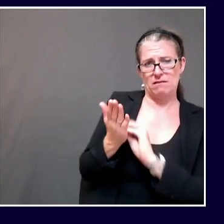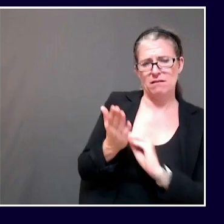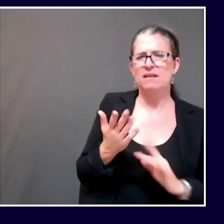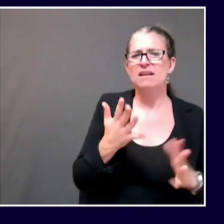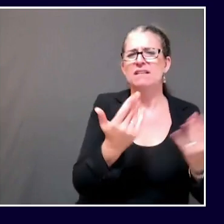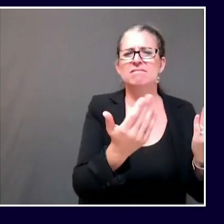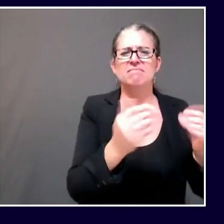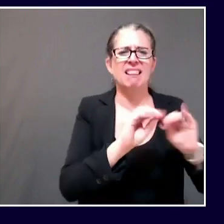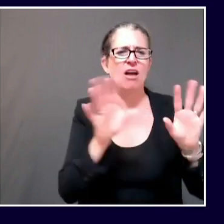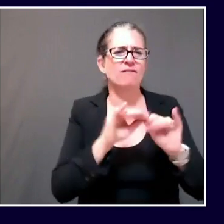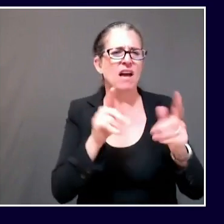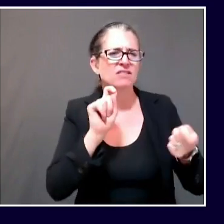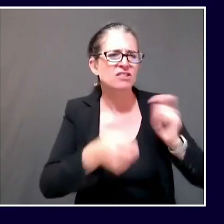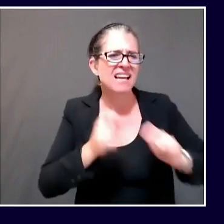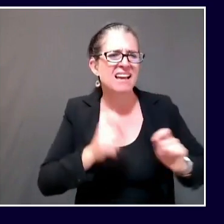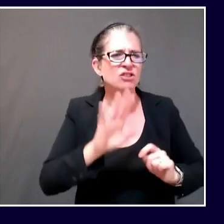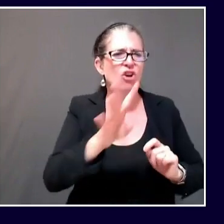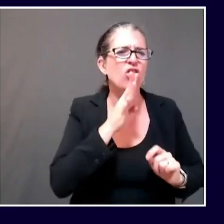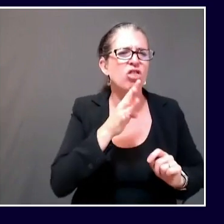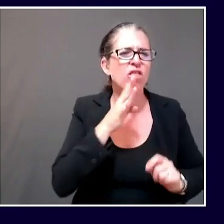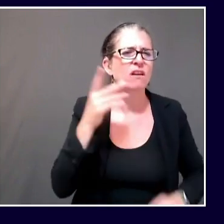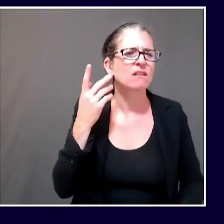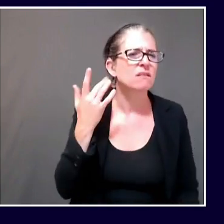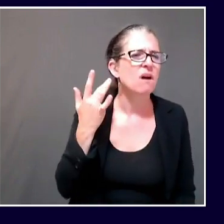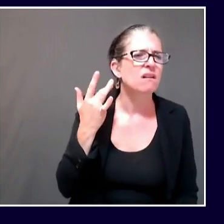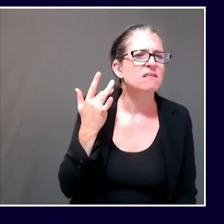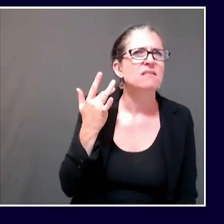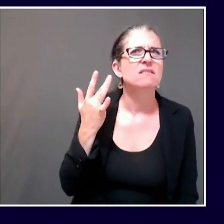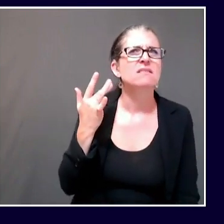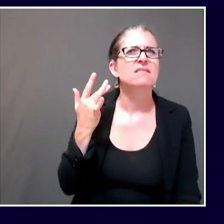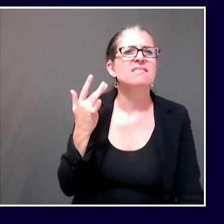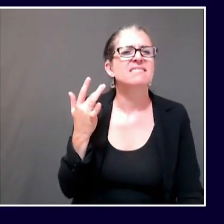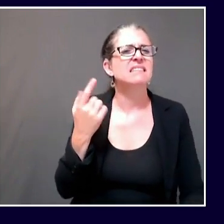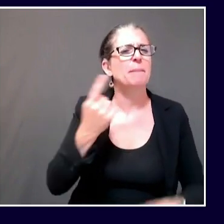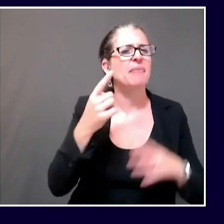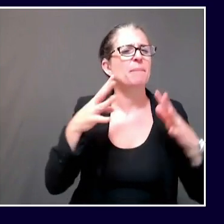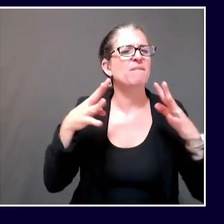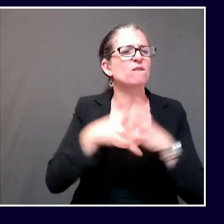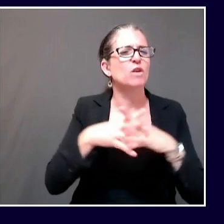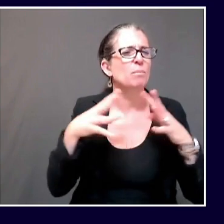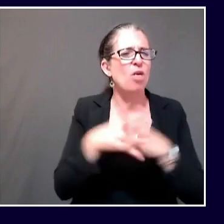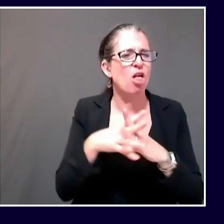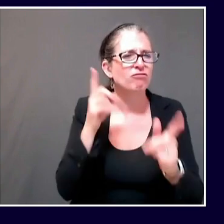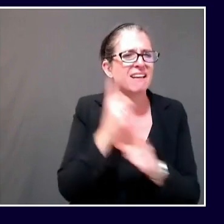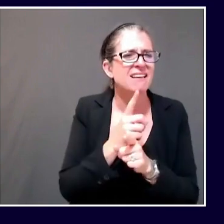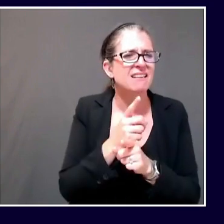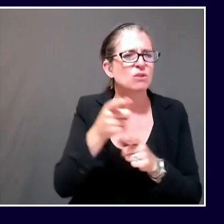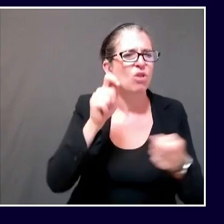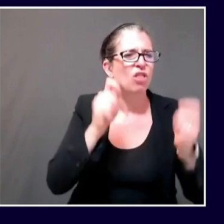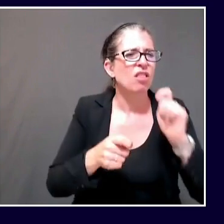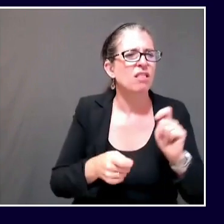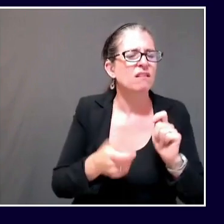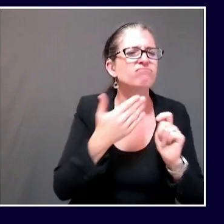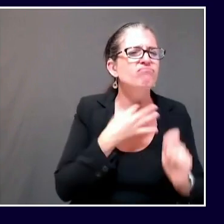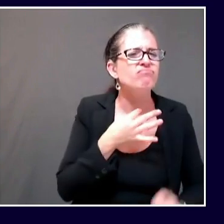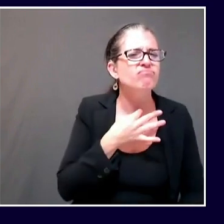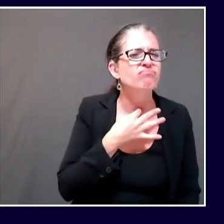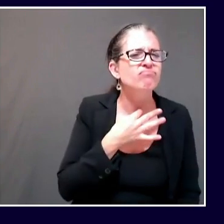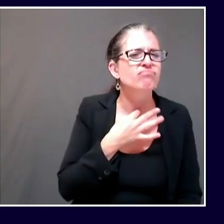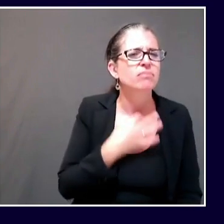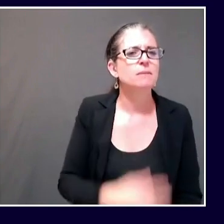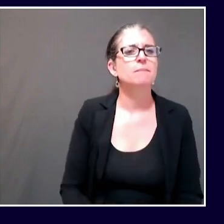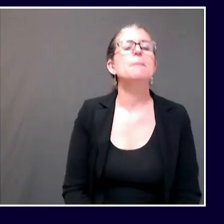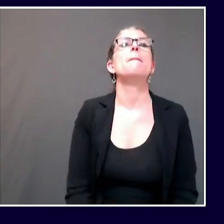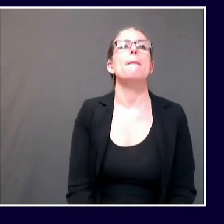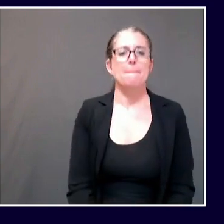for football or some other reason that caused that change? So